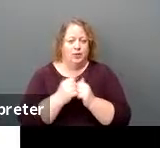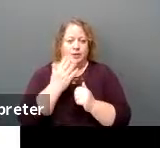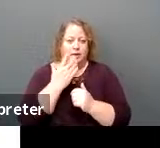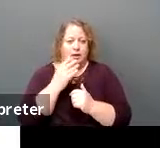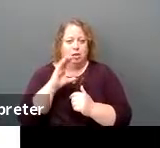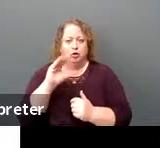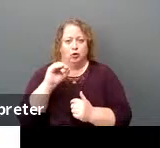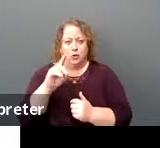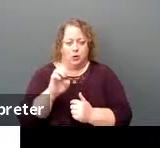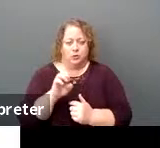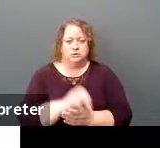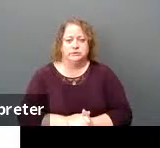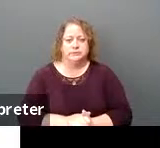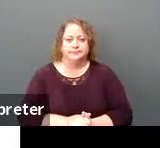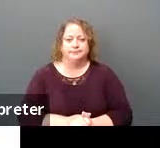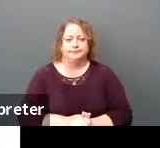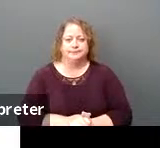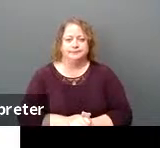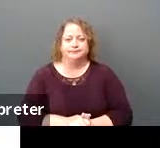needed.